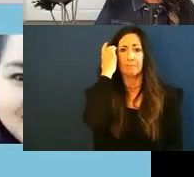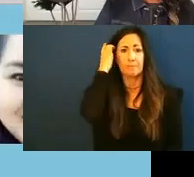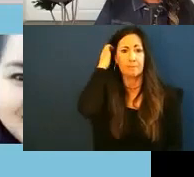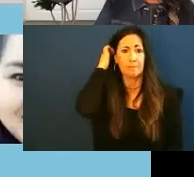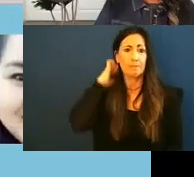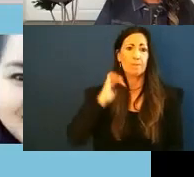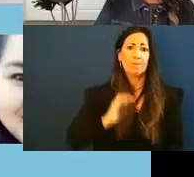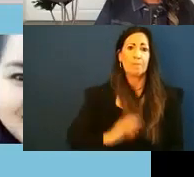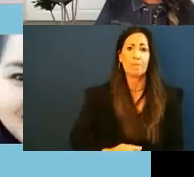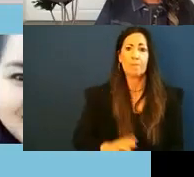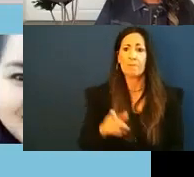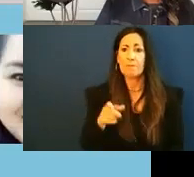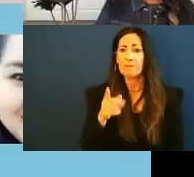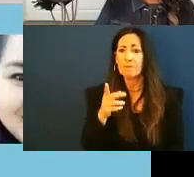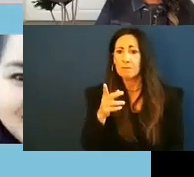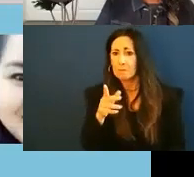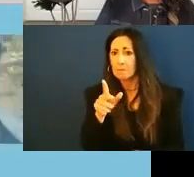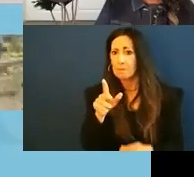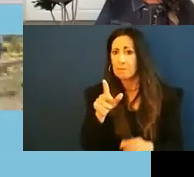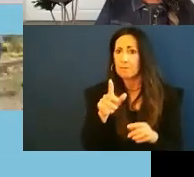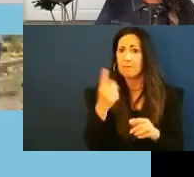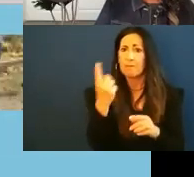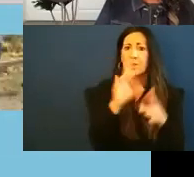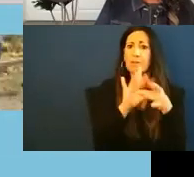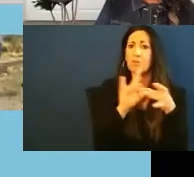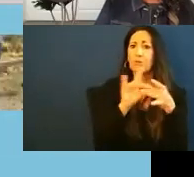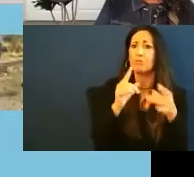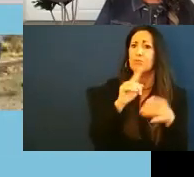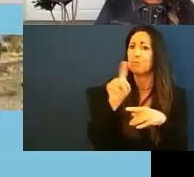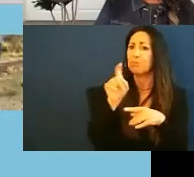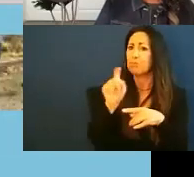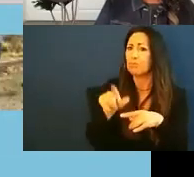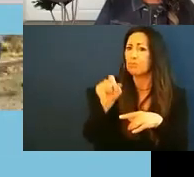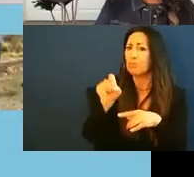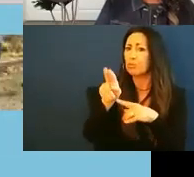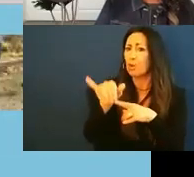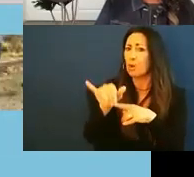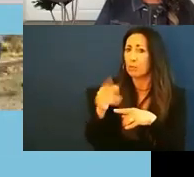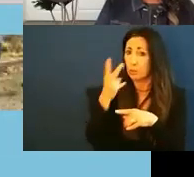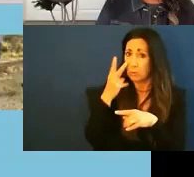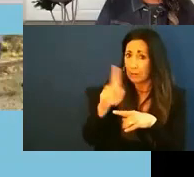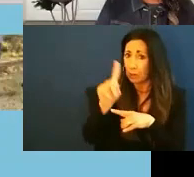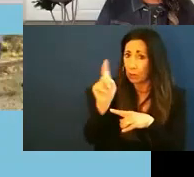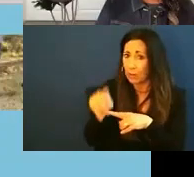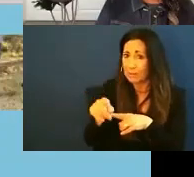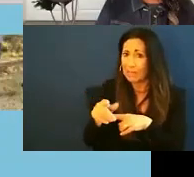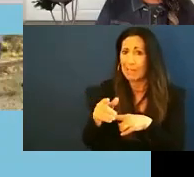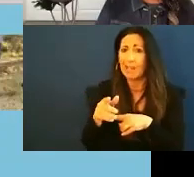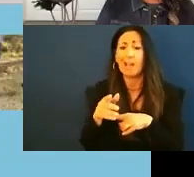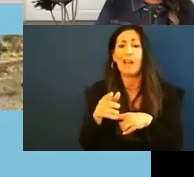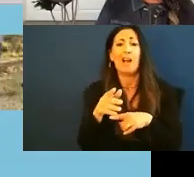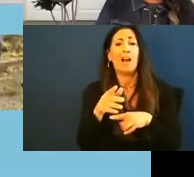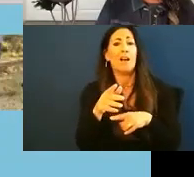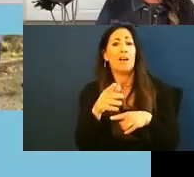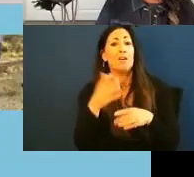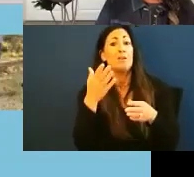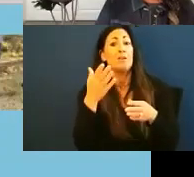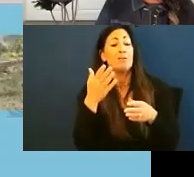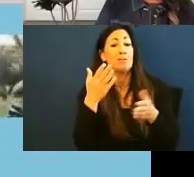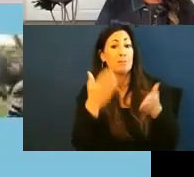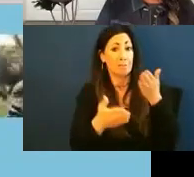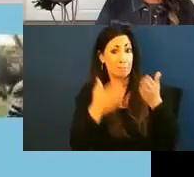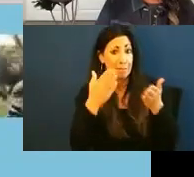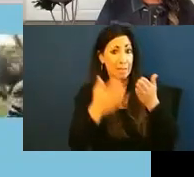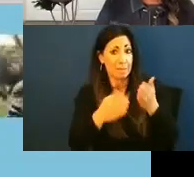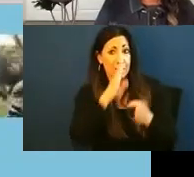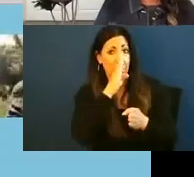Tony, are you seeing any key ones? Yeah, they may be more directed to Robert